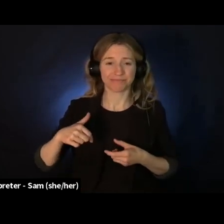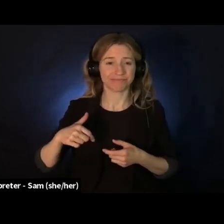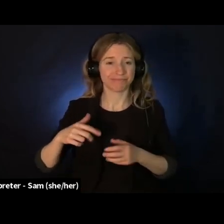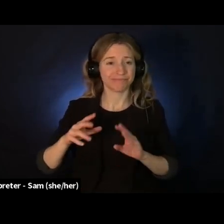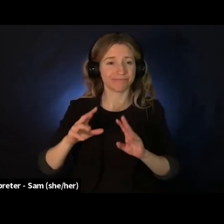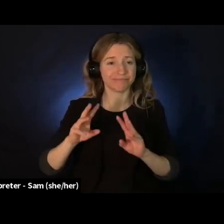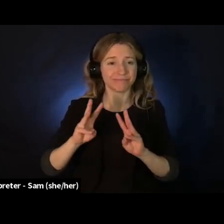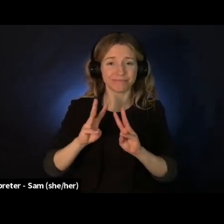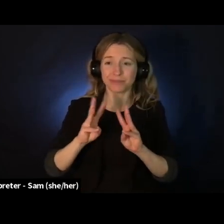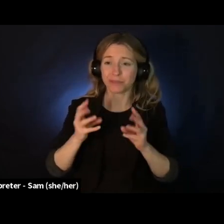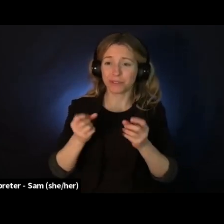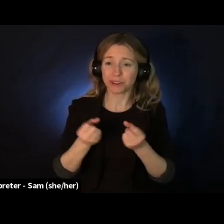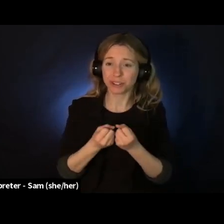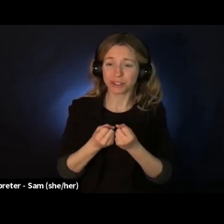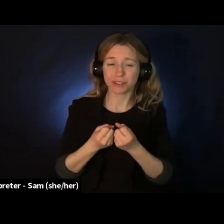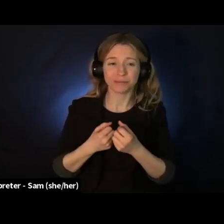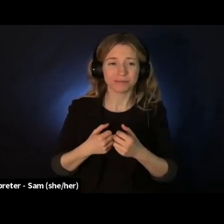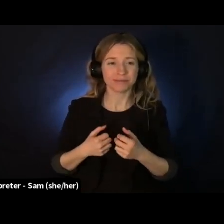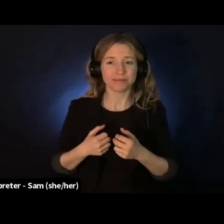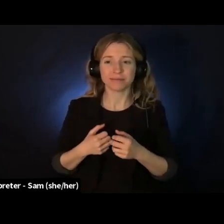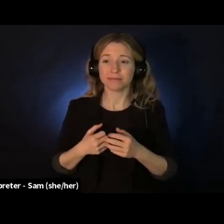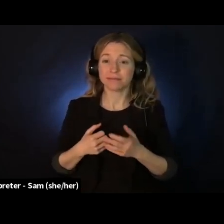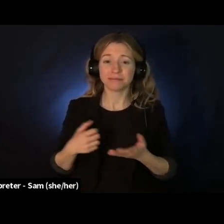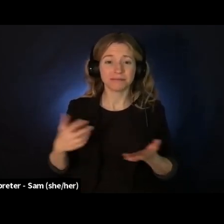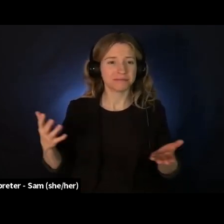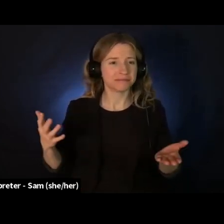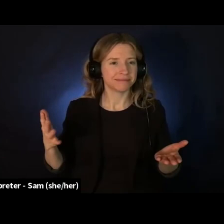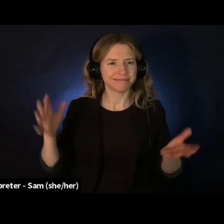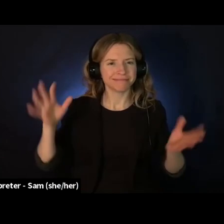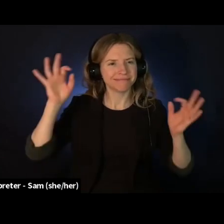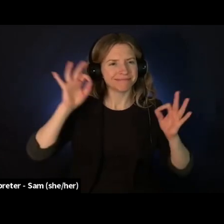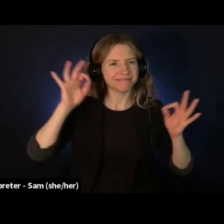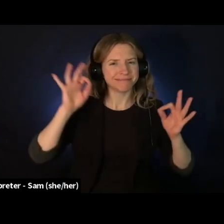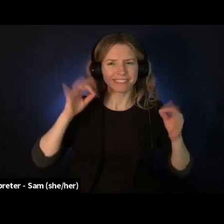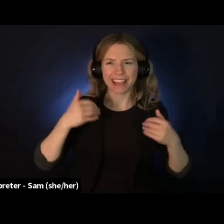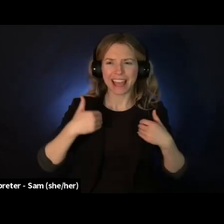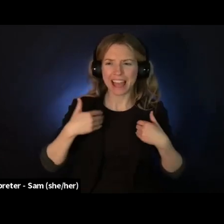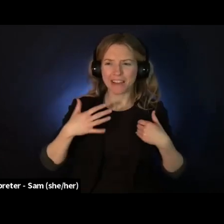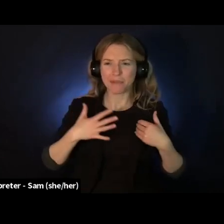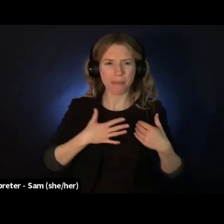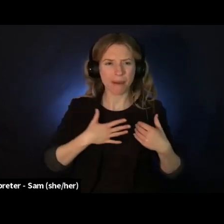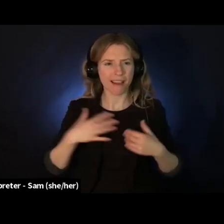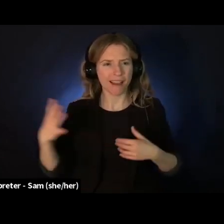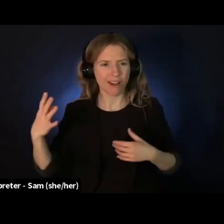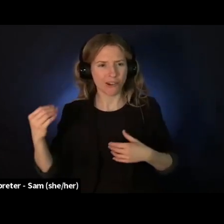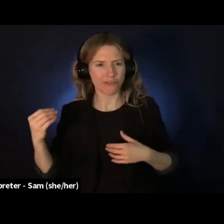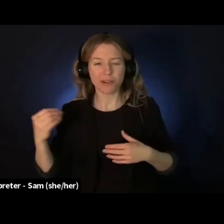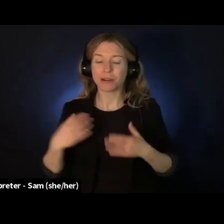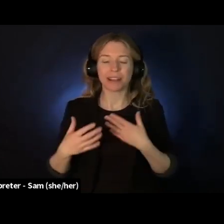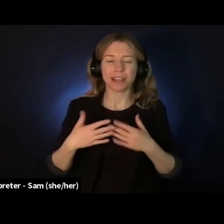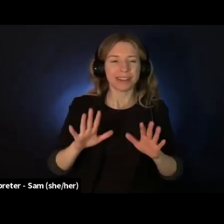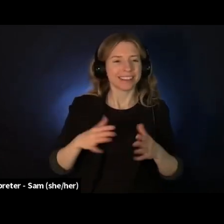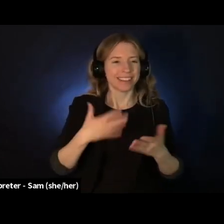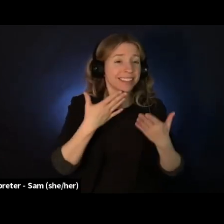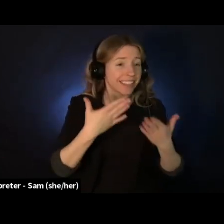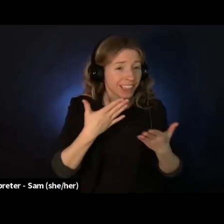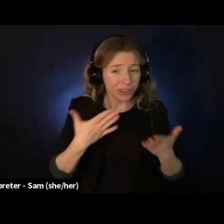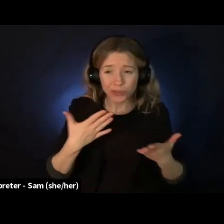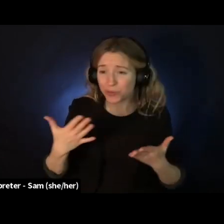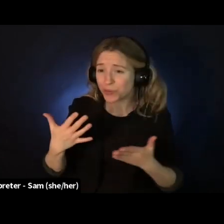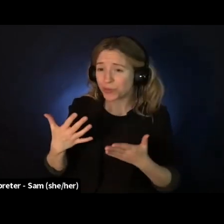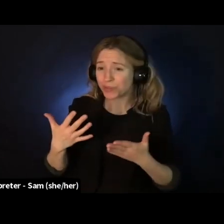I didn't know I didn't have my thing on. Anyway, thank you very much. And